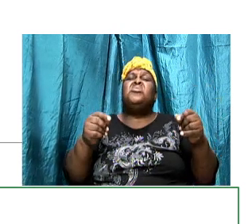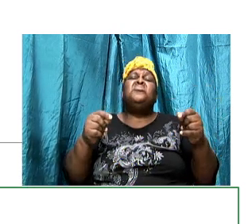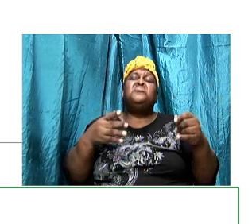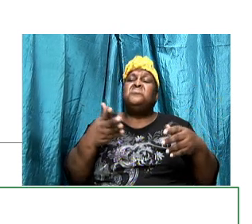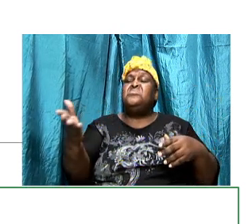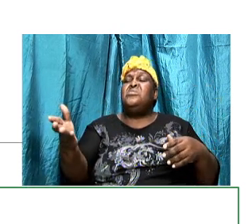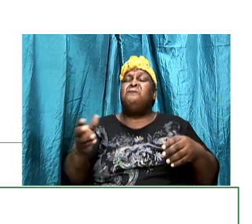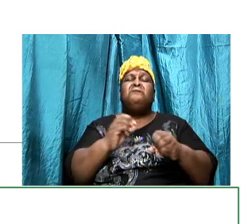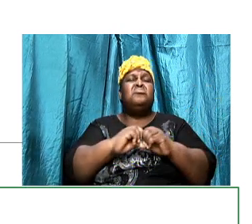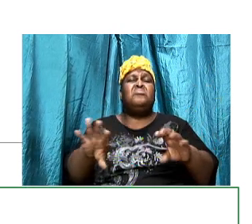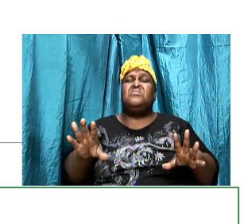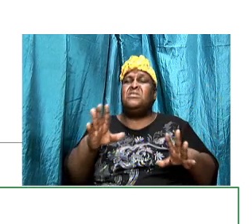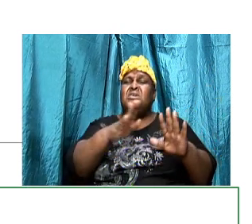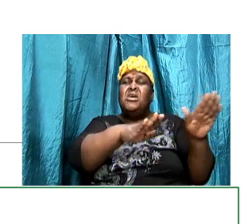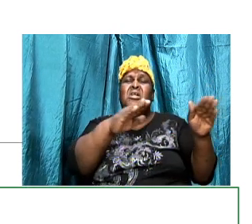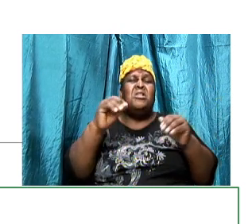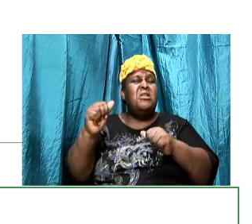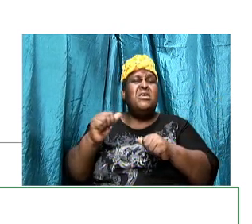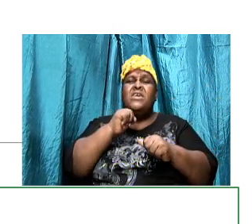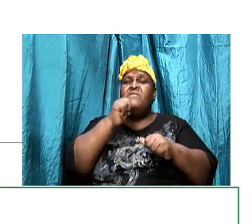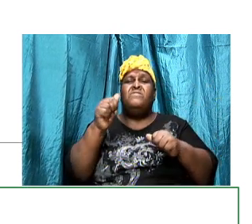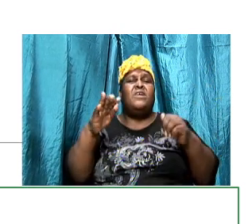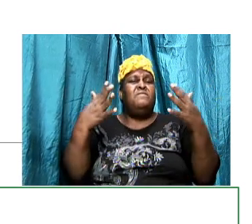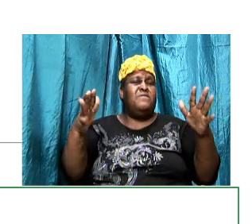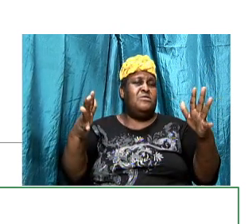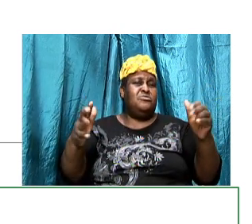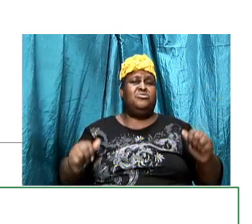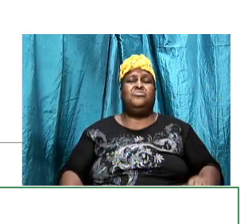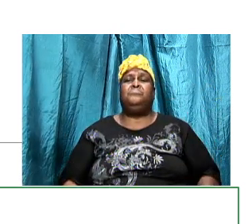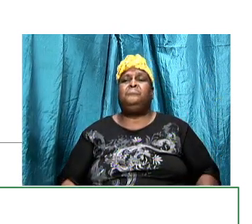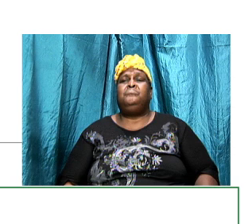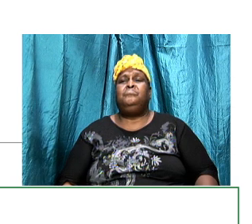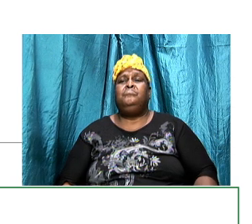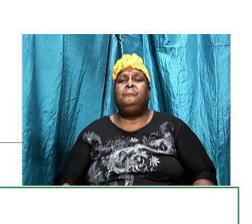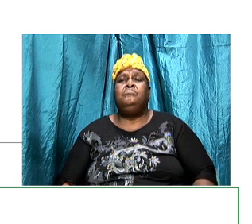left undone. Amen. So let us move on